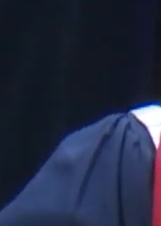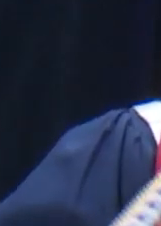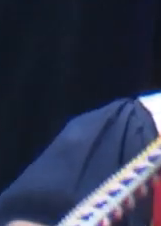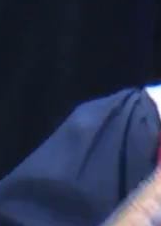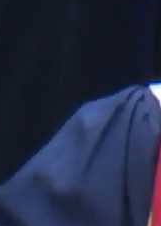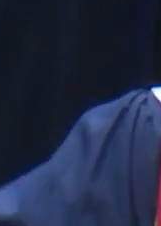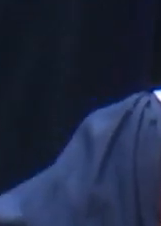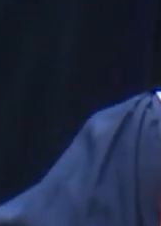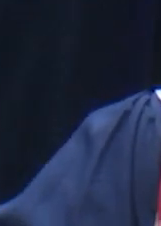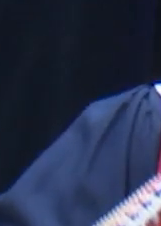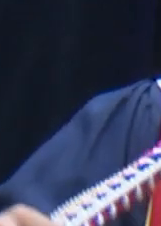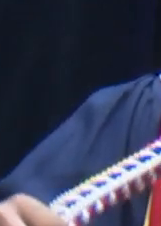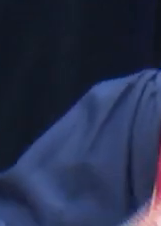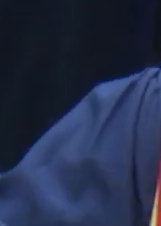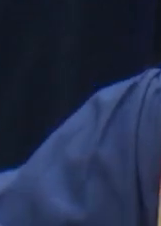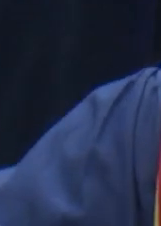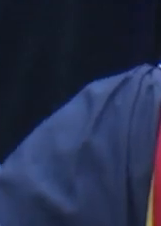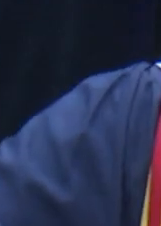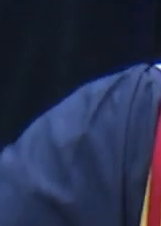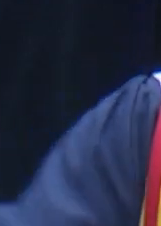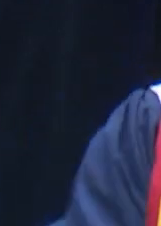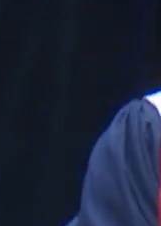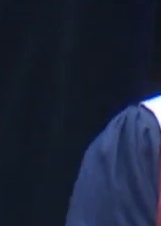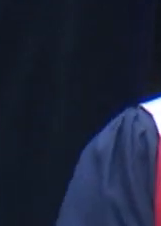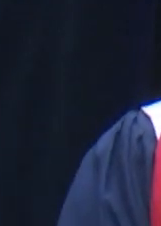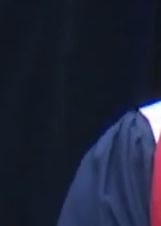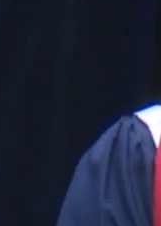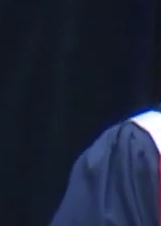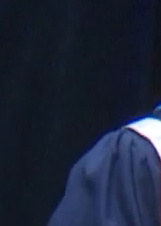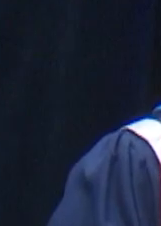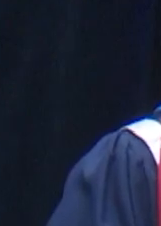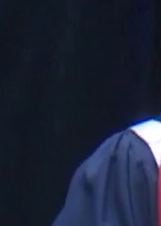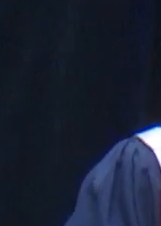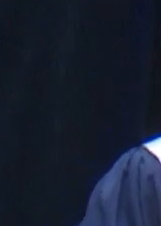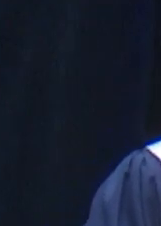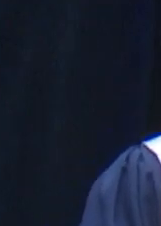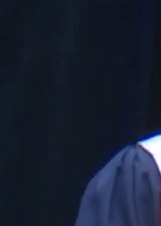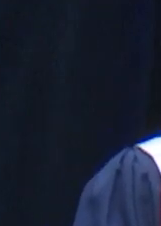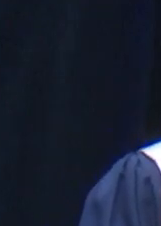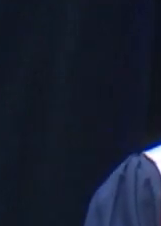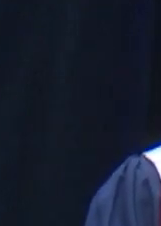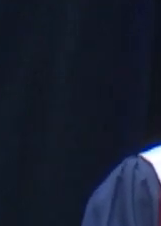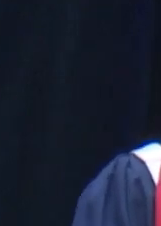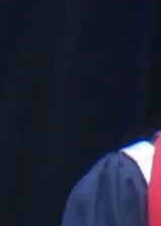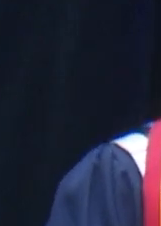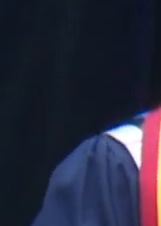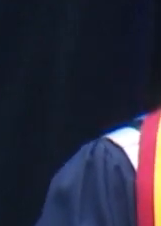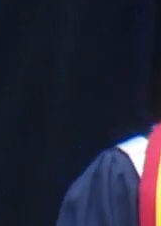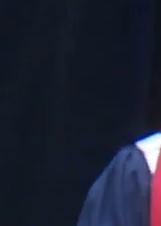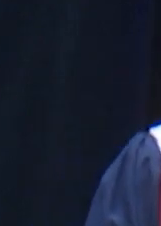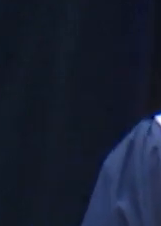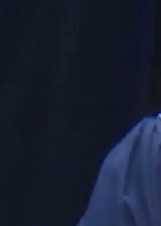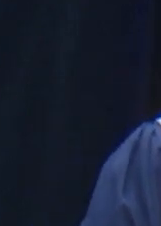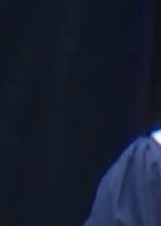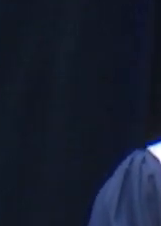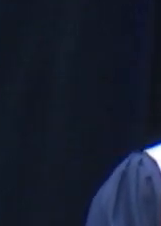to welcome you to the graduation of the class of 2024 of Travis Early College